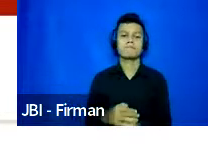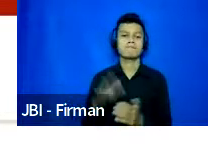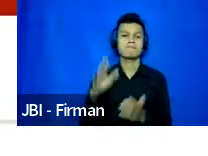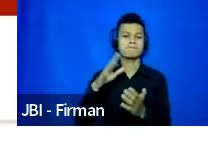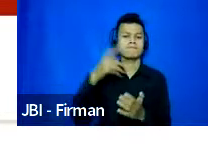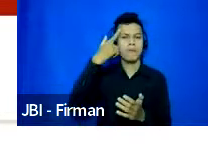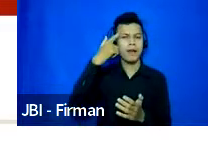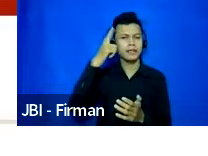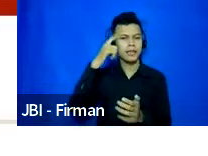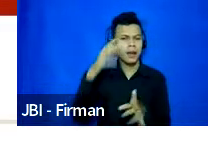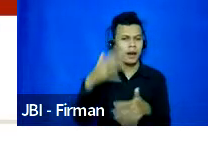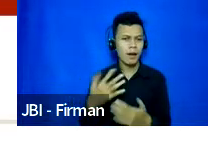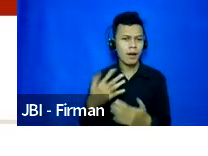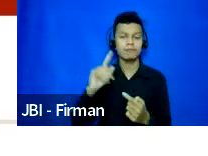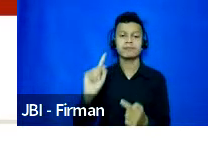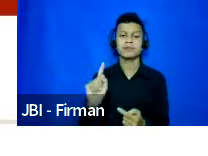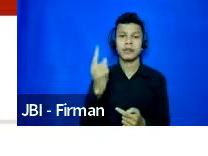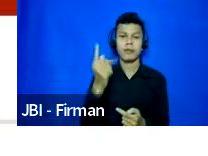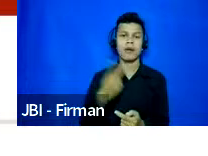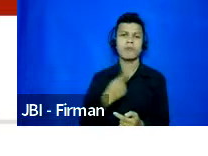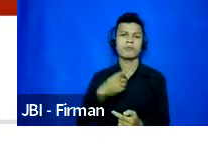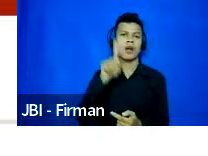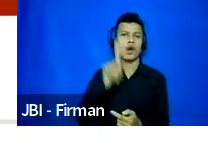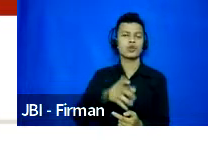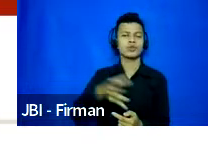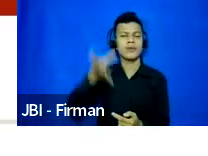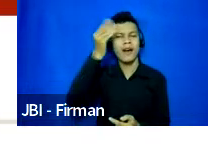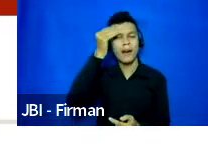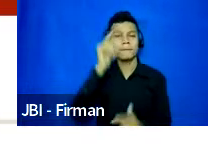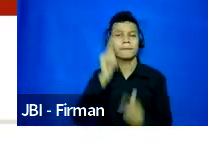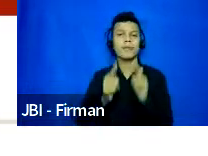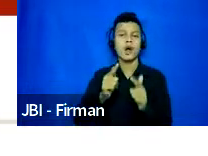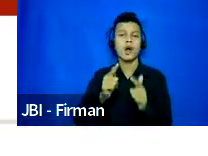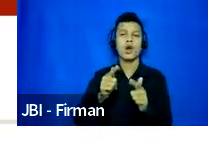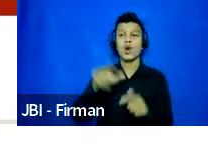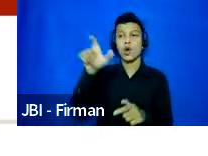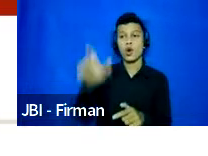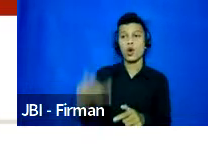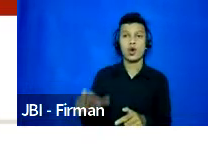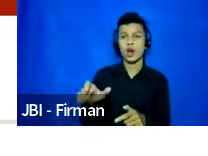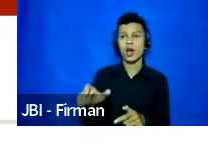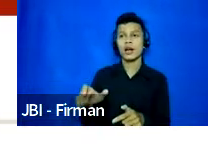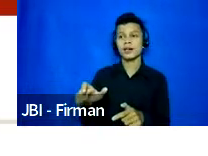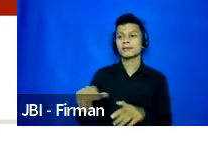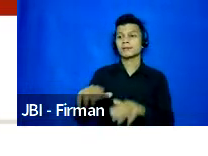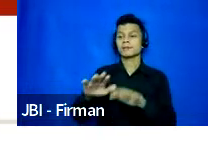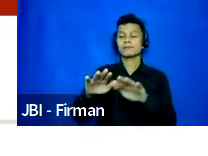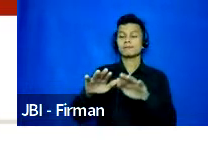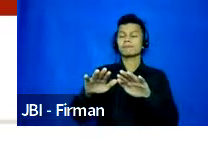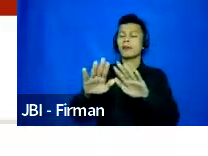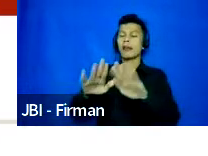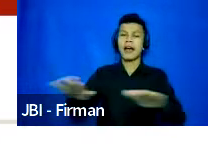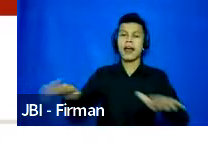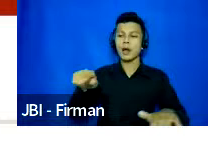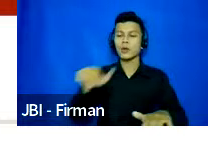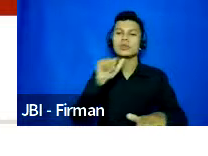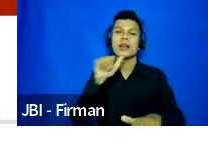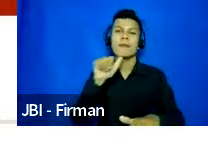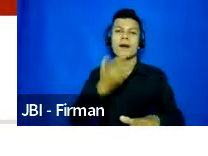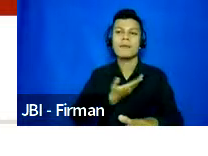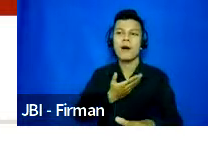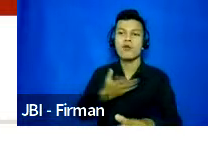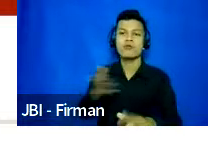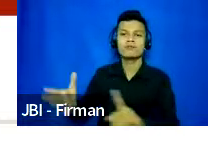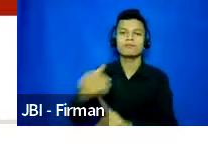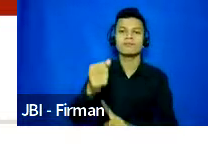First, we have to understand the learners that we want to reach, what resources they may have, what access to devices they